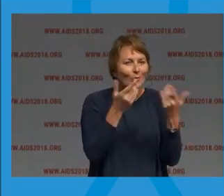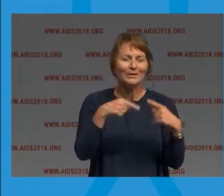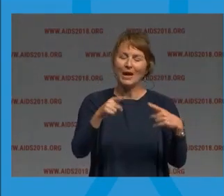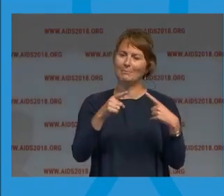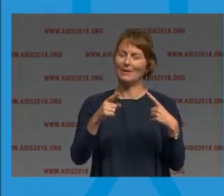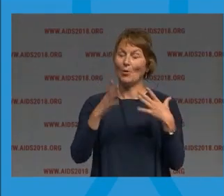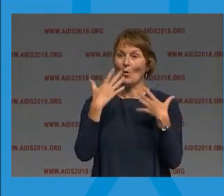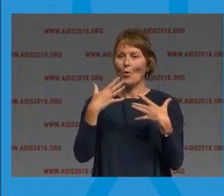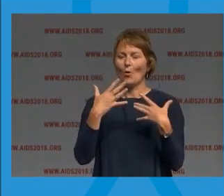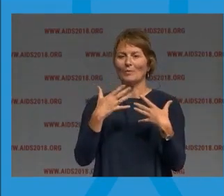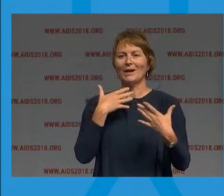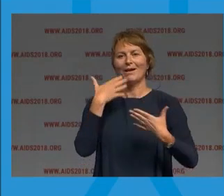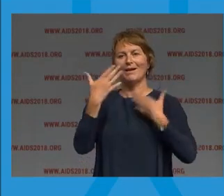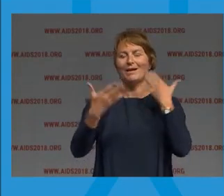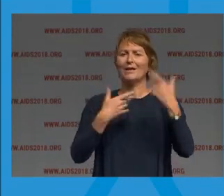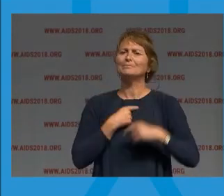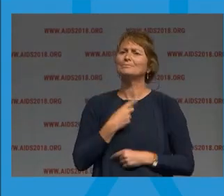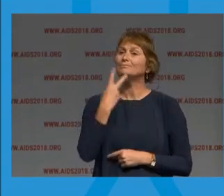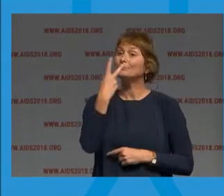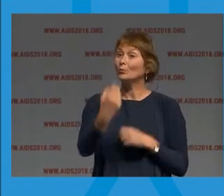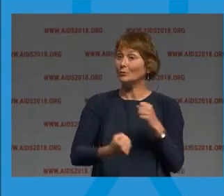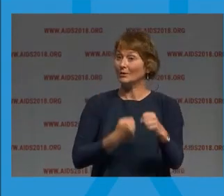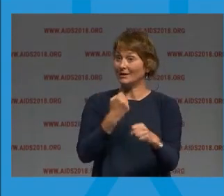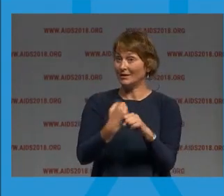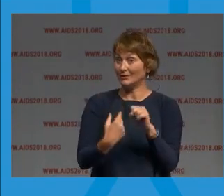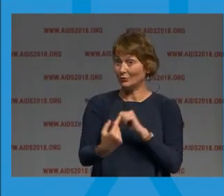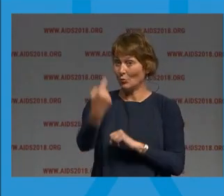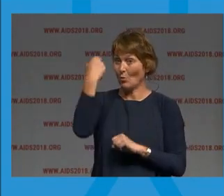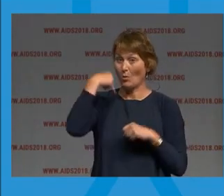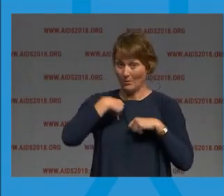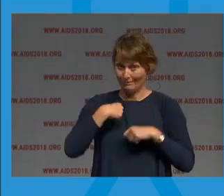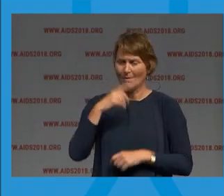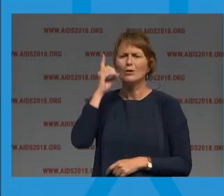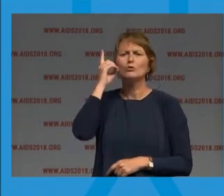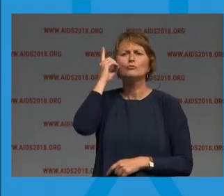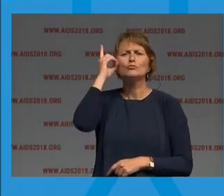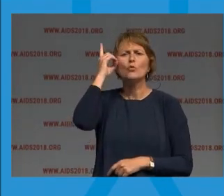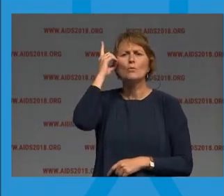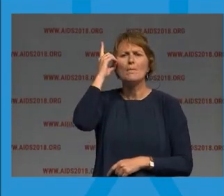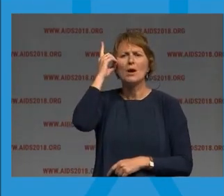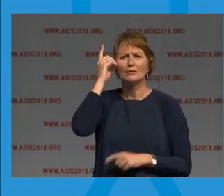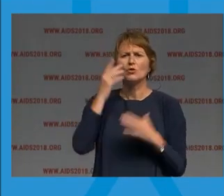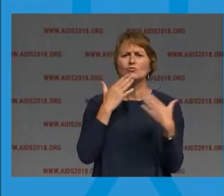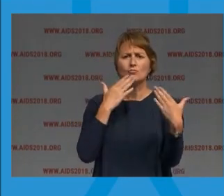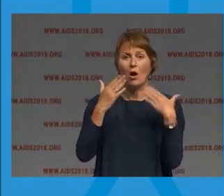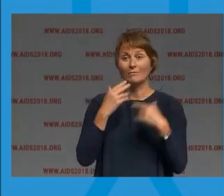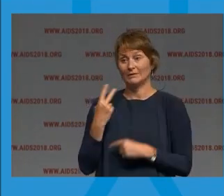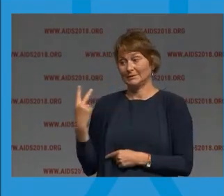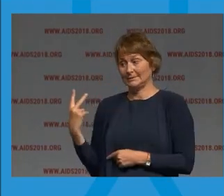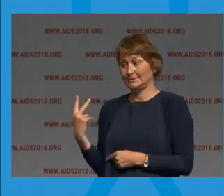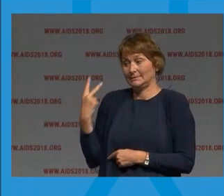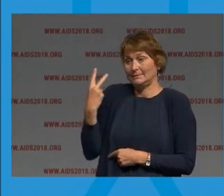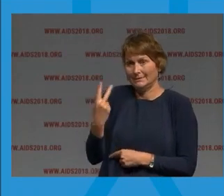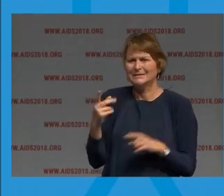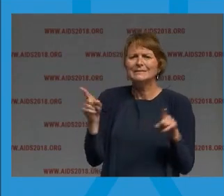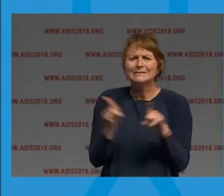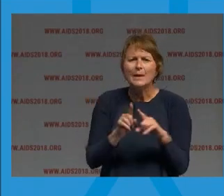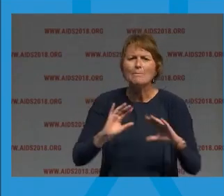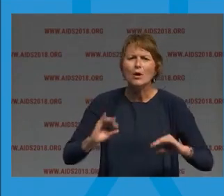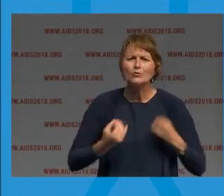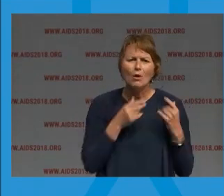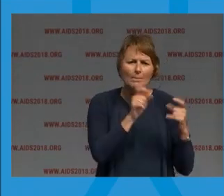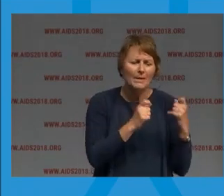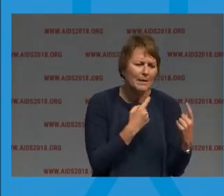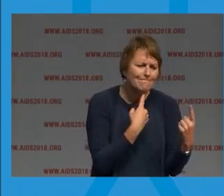this morning. 2 years ago, at this conference in Durban, the Duke and I addressed young people, the only age group